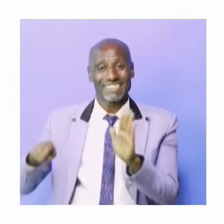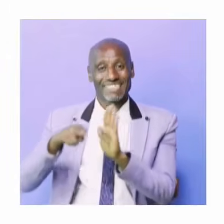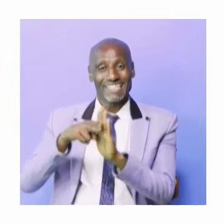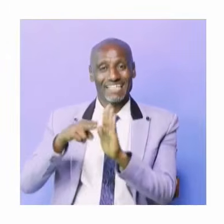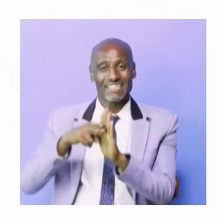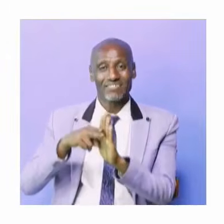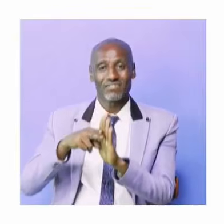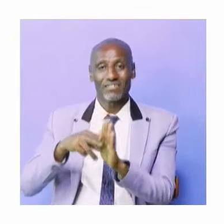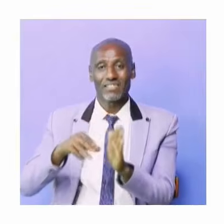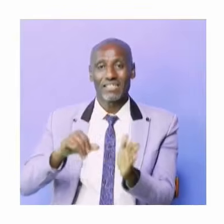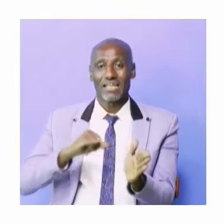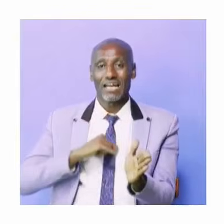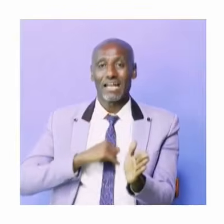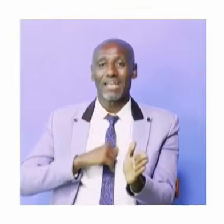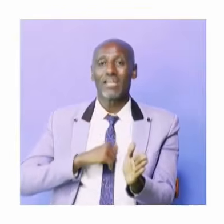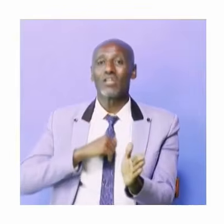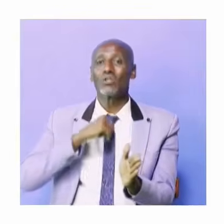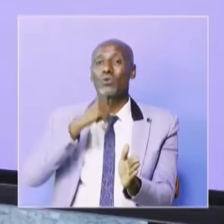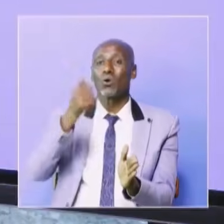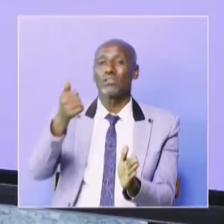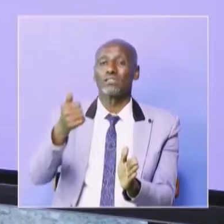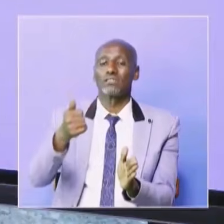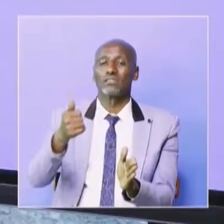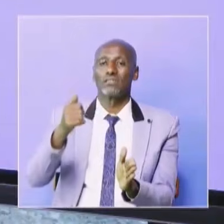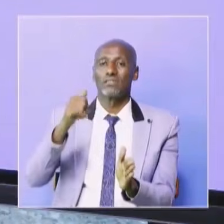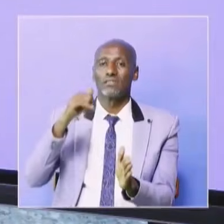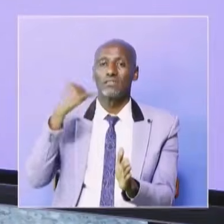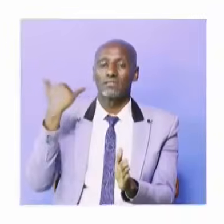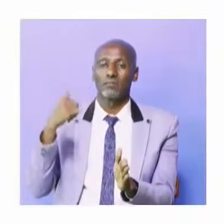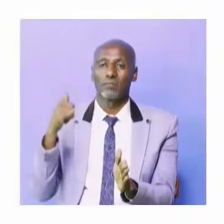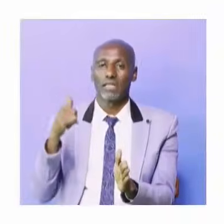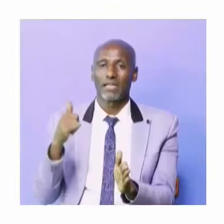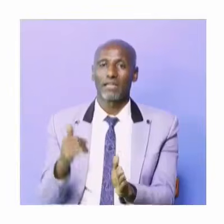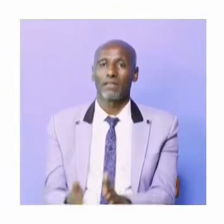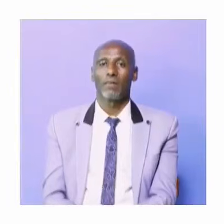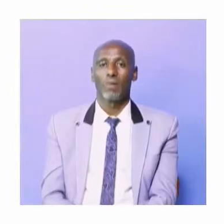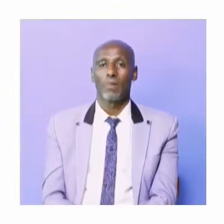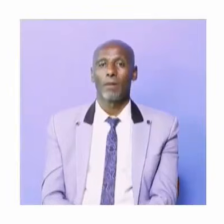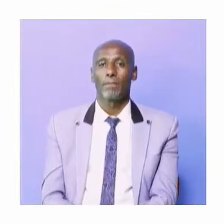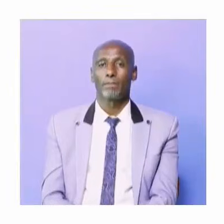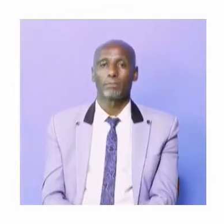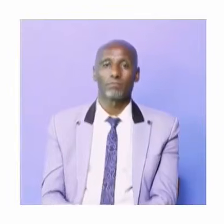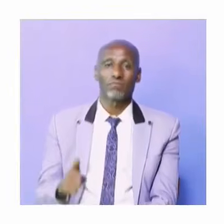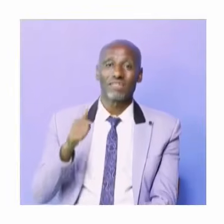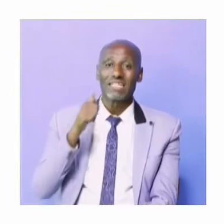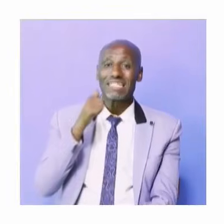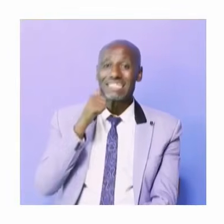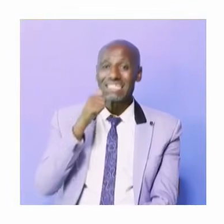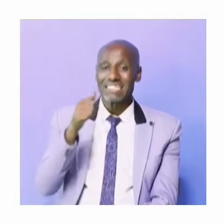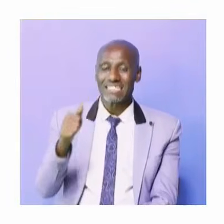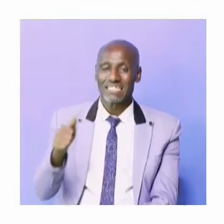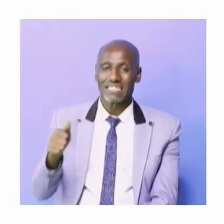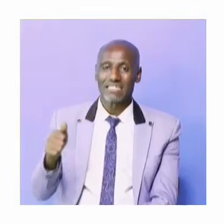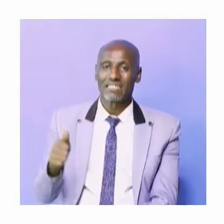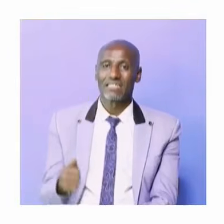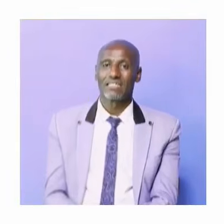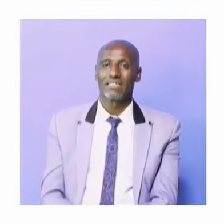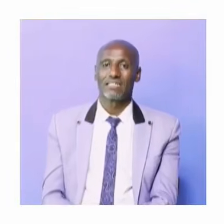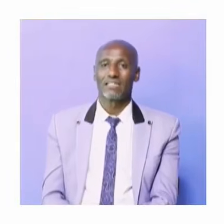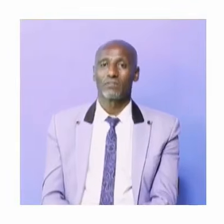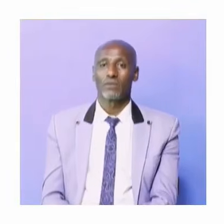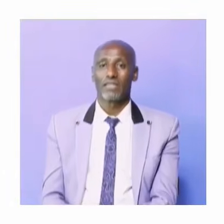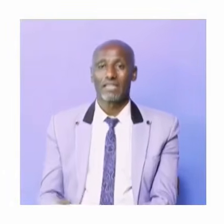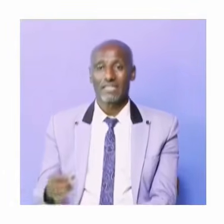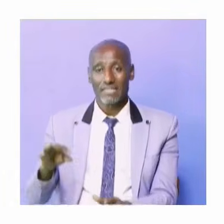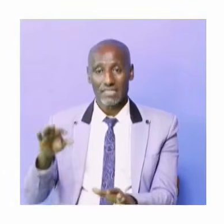play. I don't play a piano. What if our subject is she? With the same